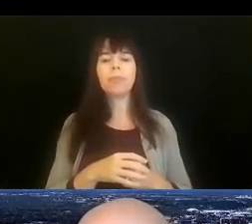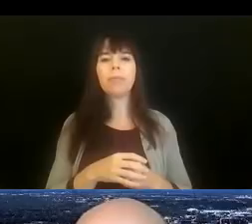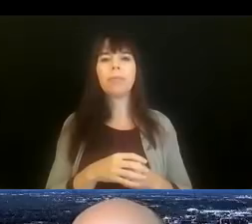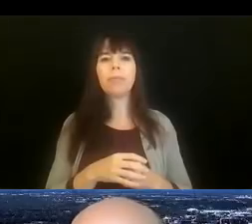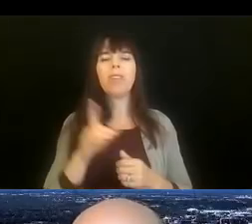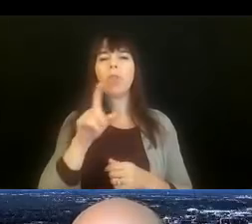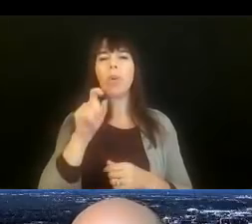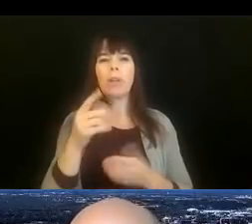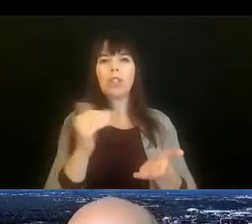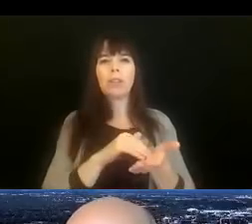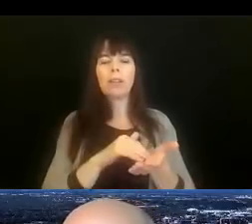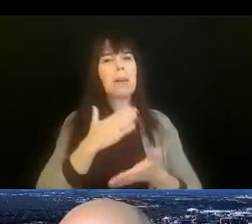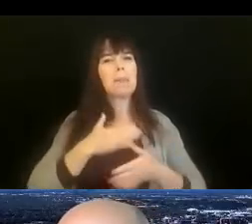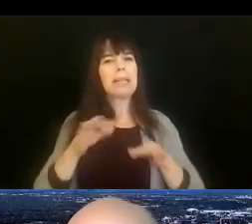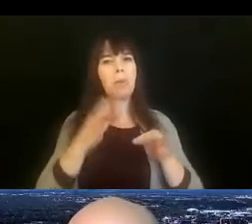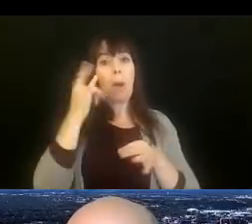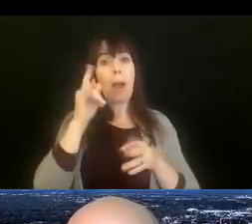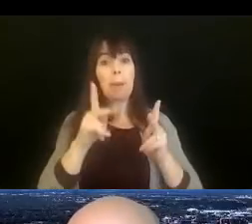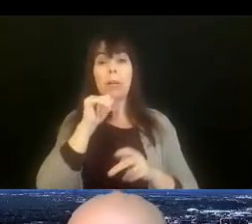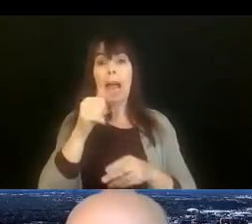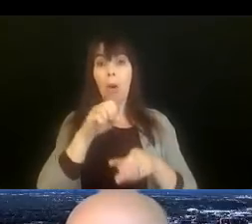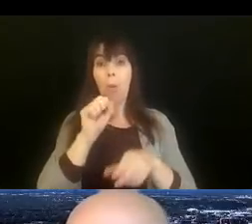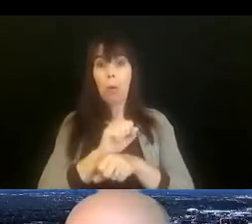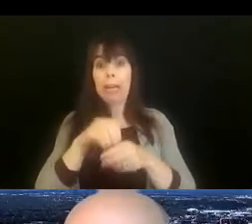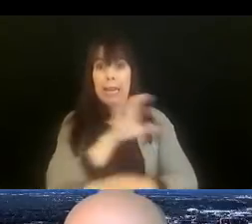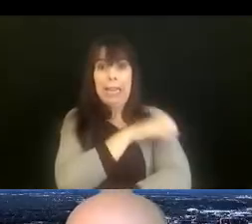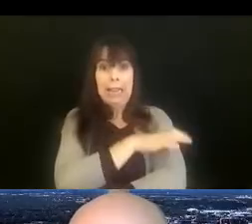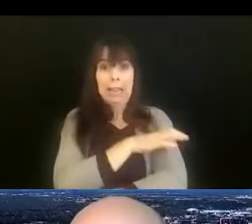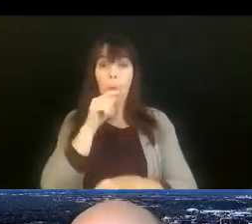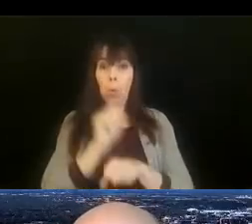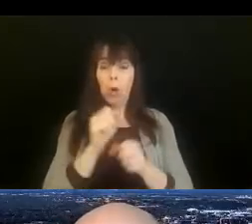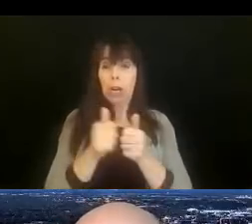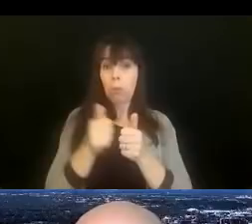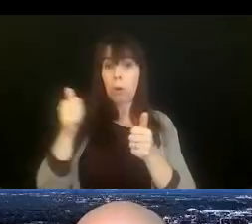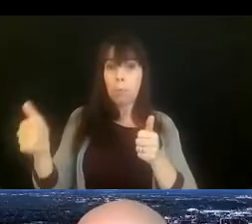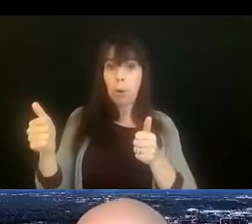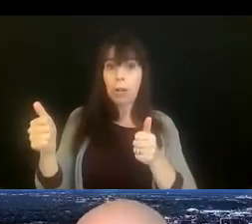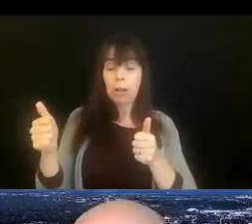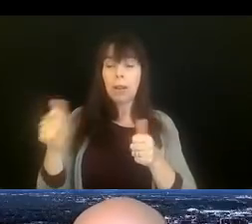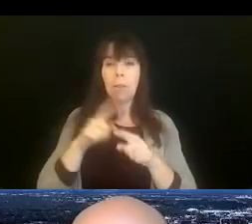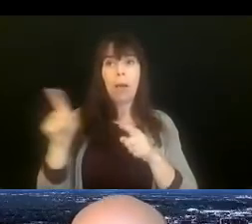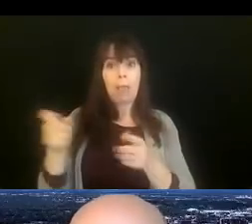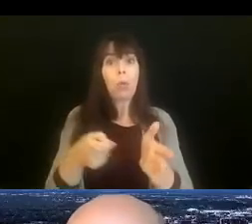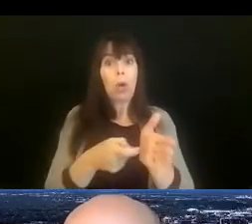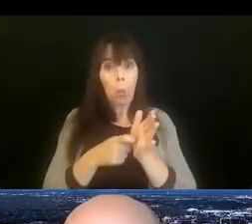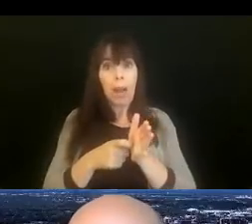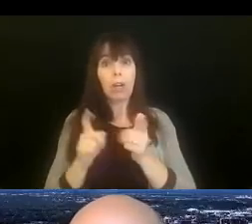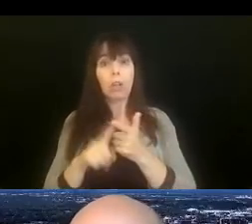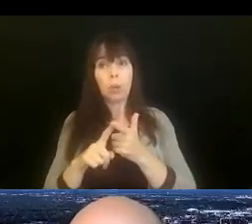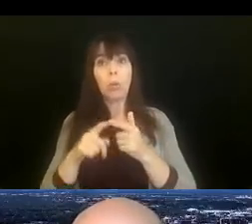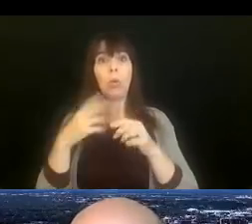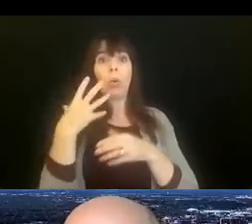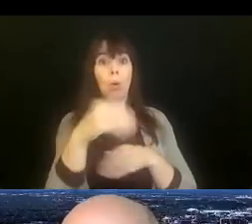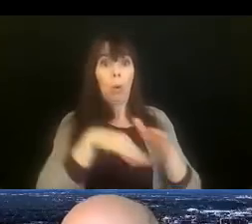The question is, please explain why non-clinical workers who are remote and are required to expose